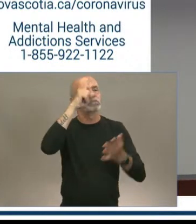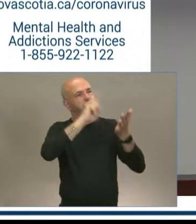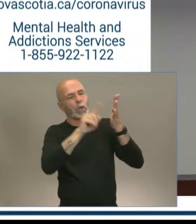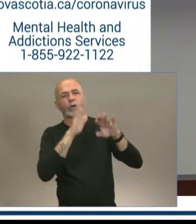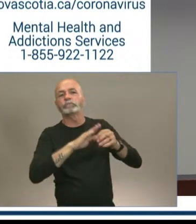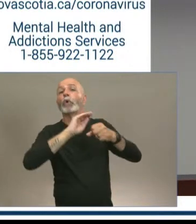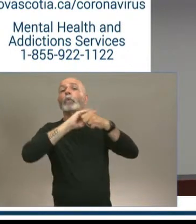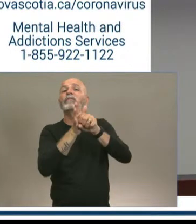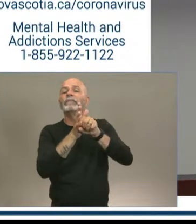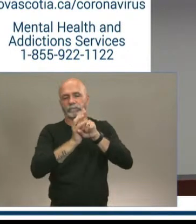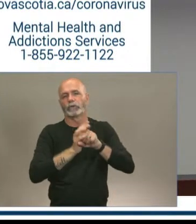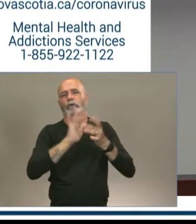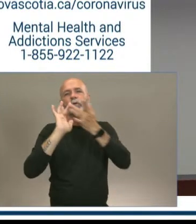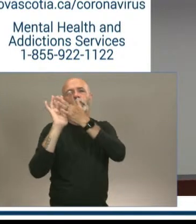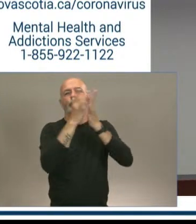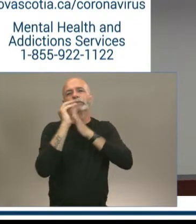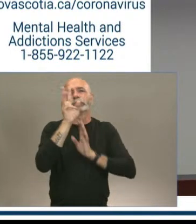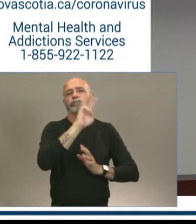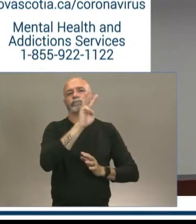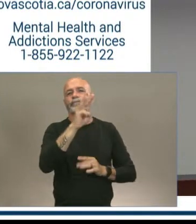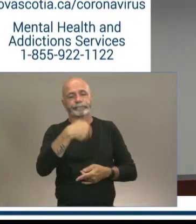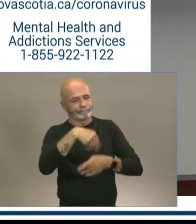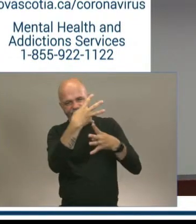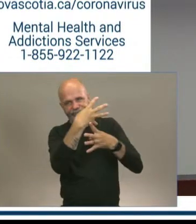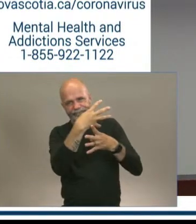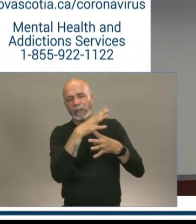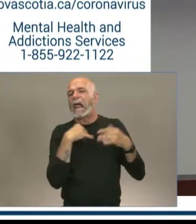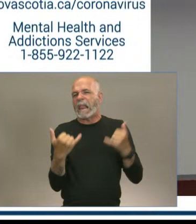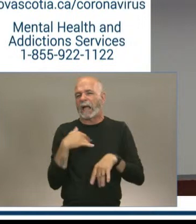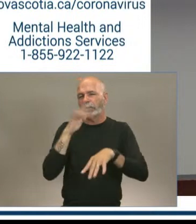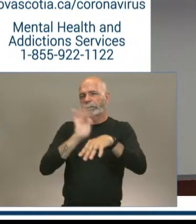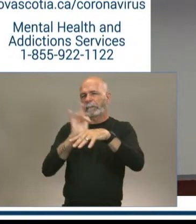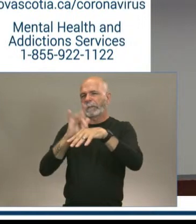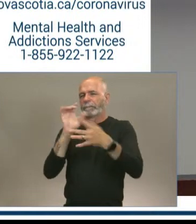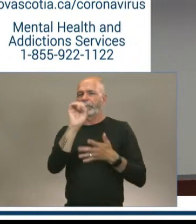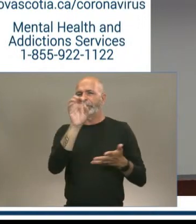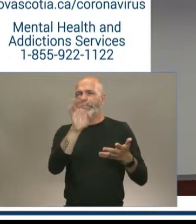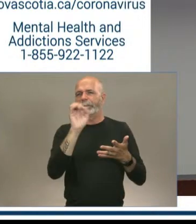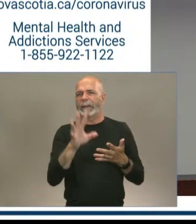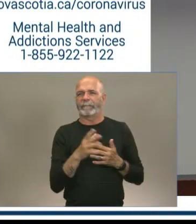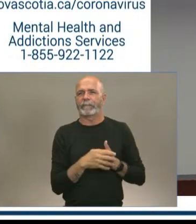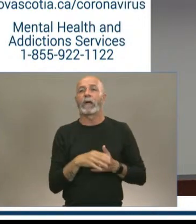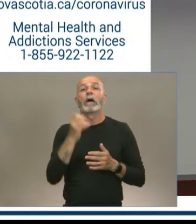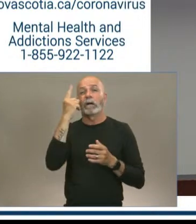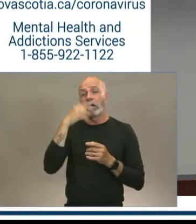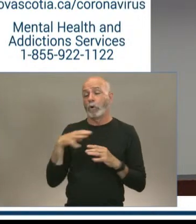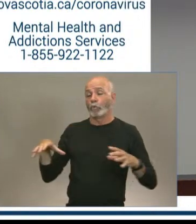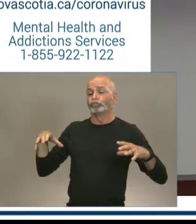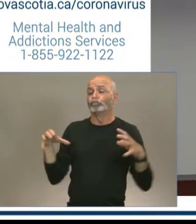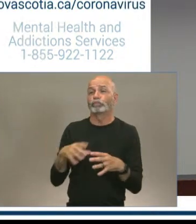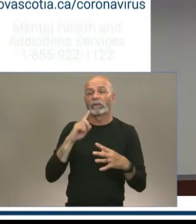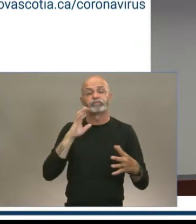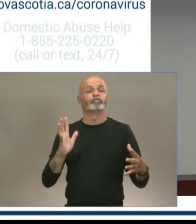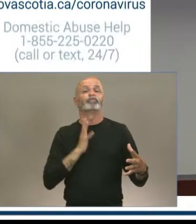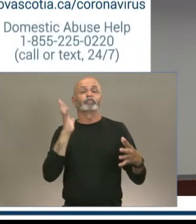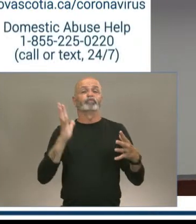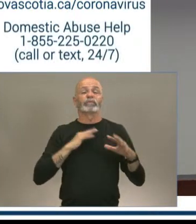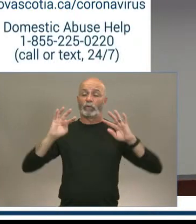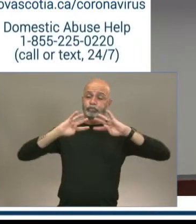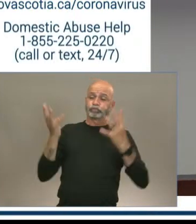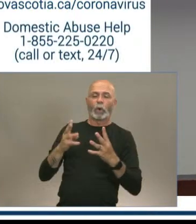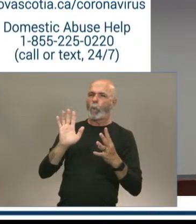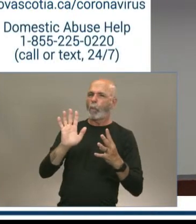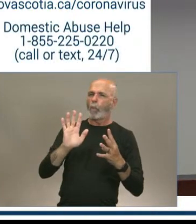offer some highlights. For an informal gathering, this is starting tomorrow. For an informal gathering, you will be able to